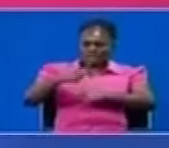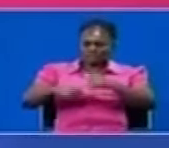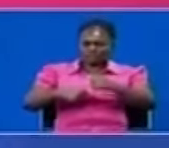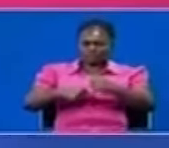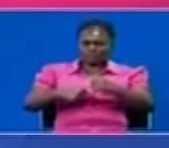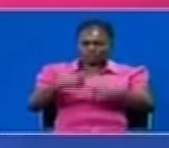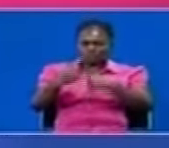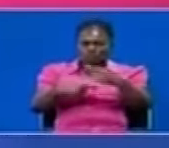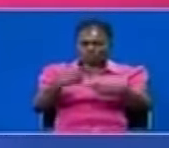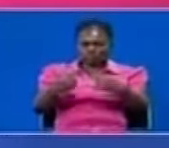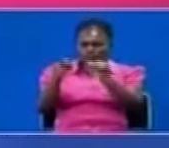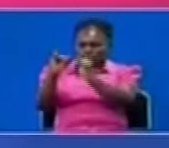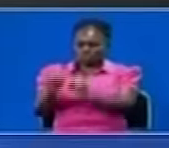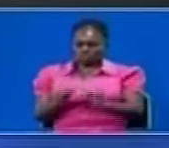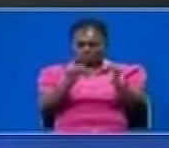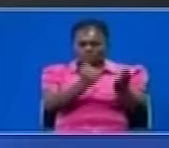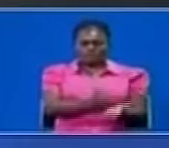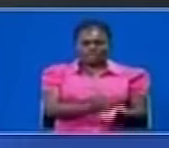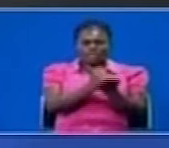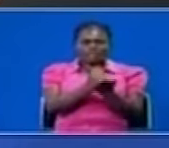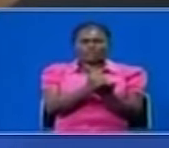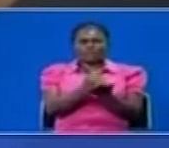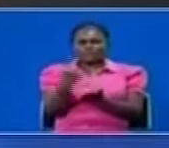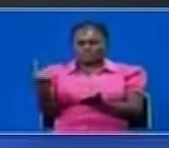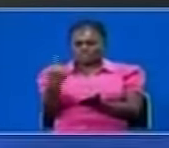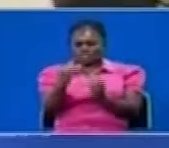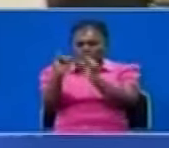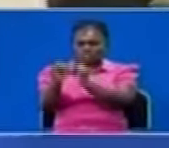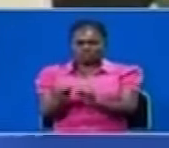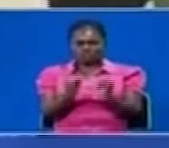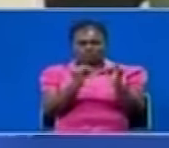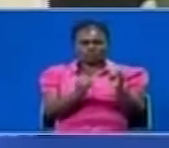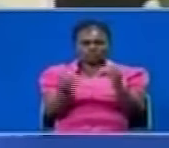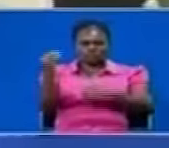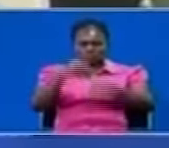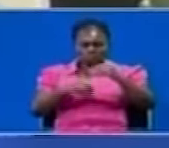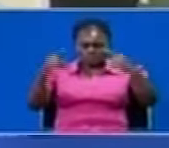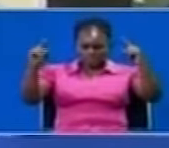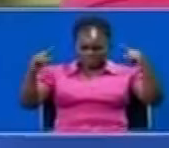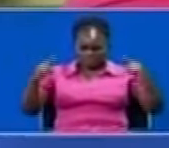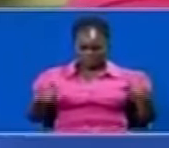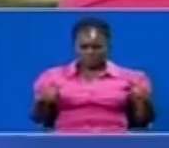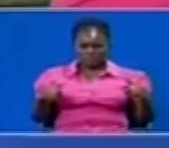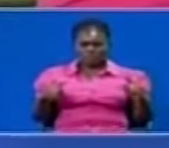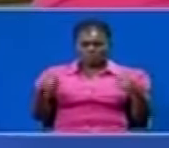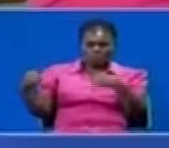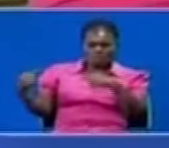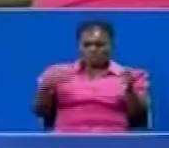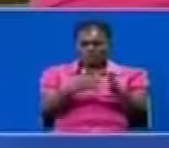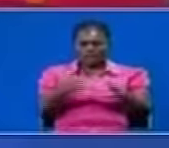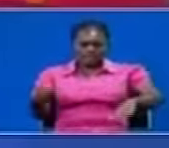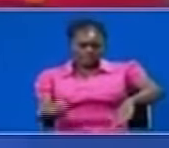By maintaining their individual health and well-being, each individual will contribute to the success in the fight against